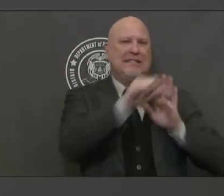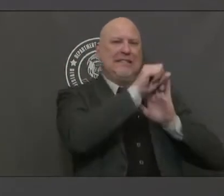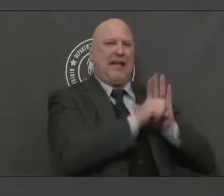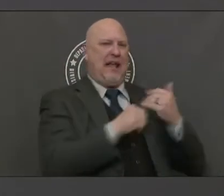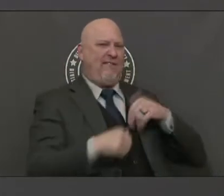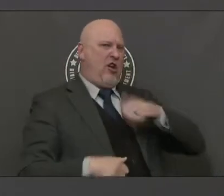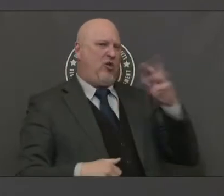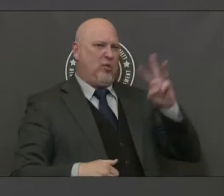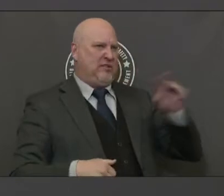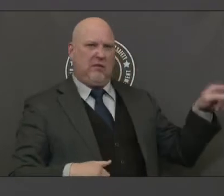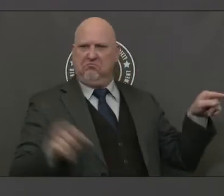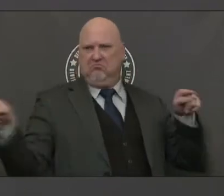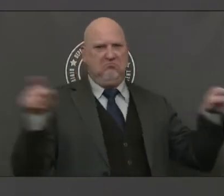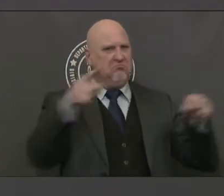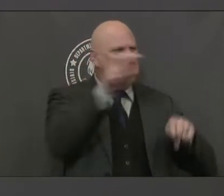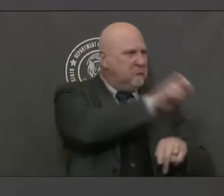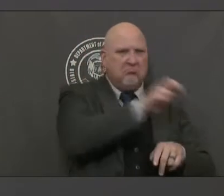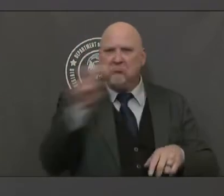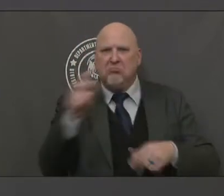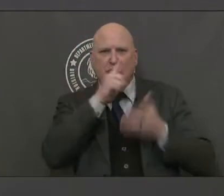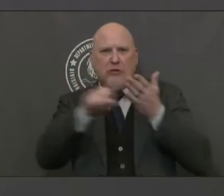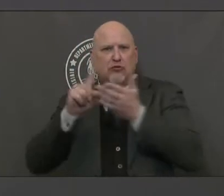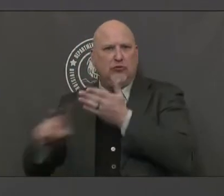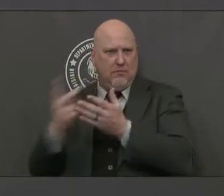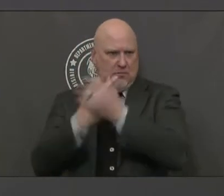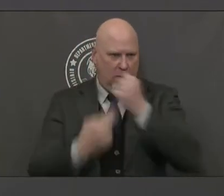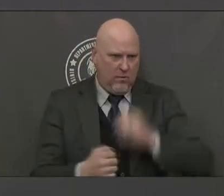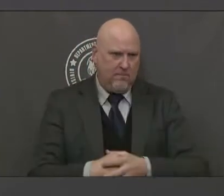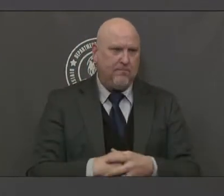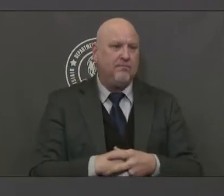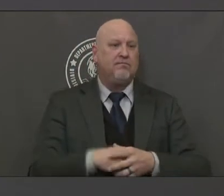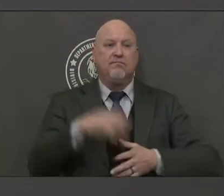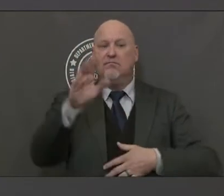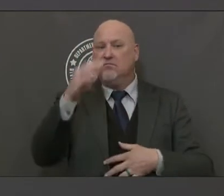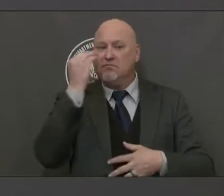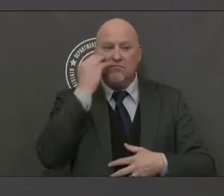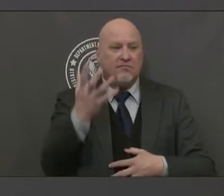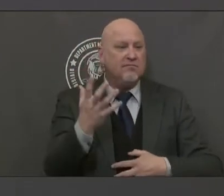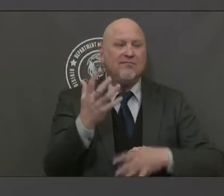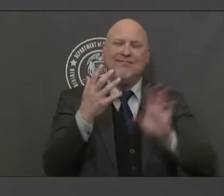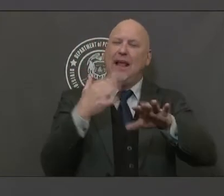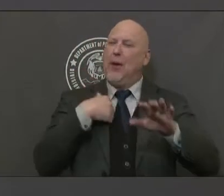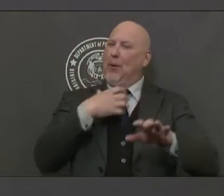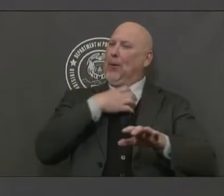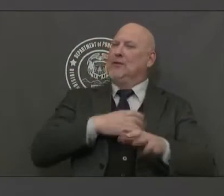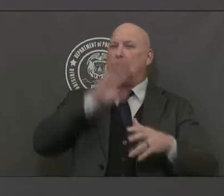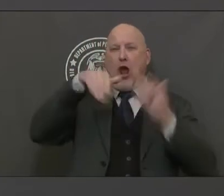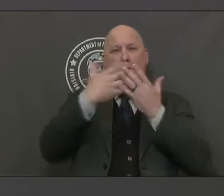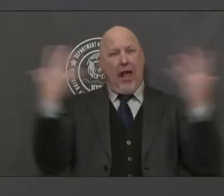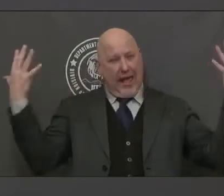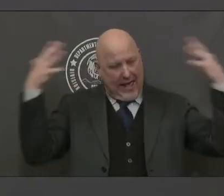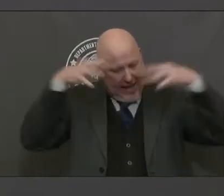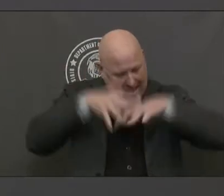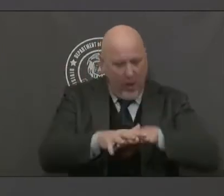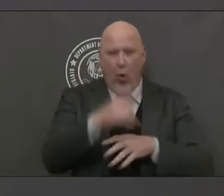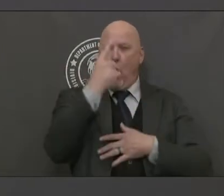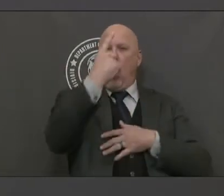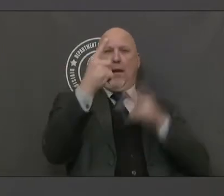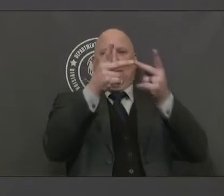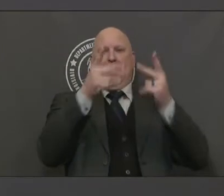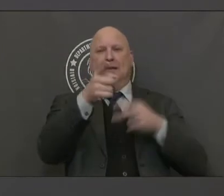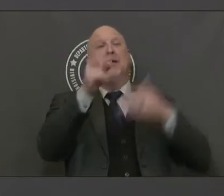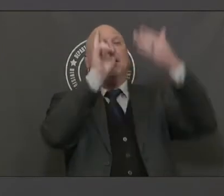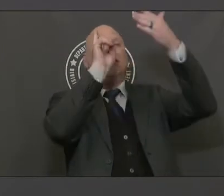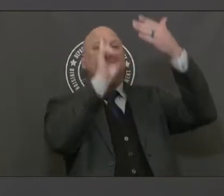site and one sign-up site, but because the federal government has decided to distribute to some of these distinct